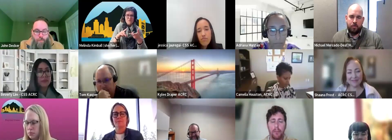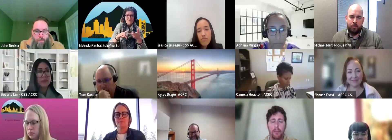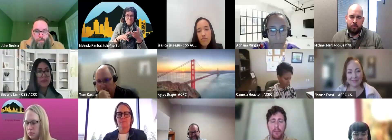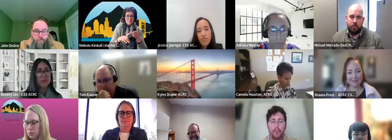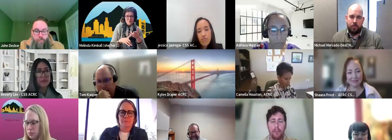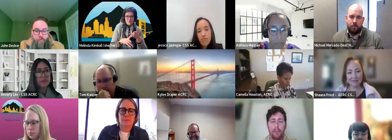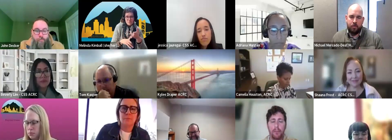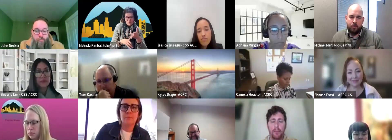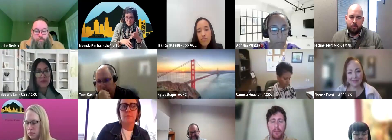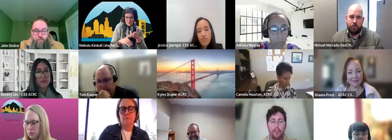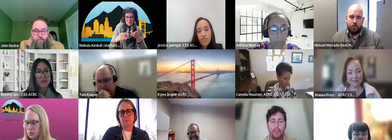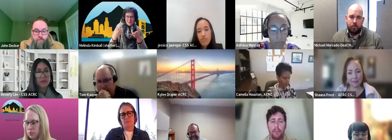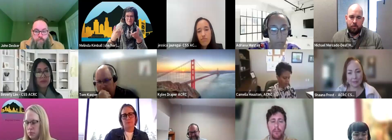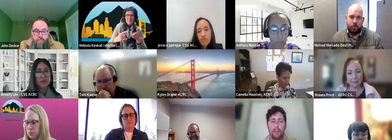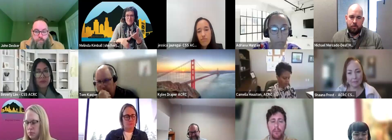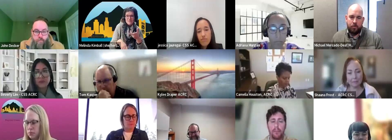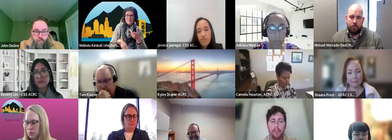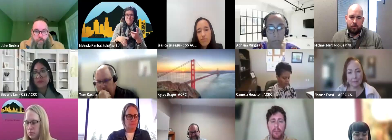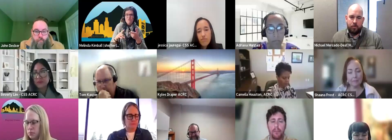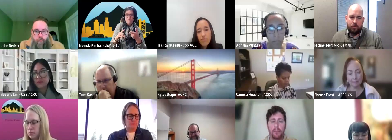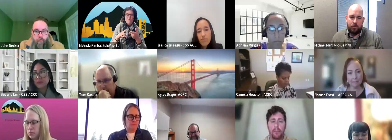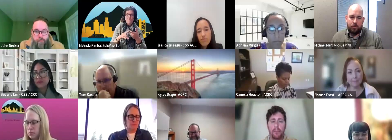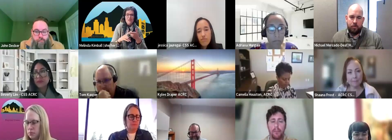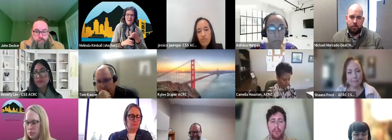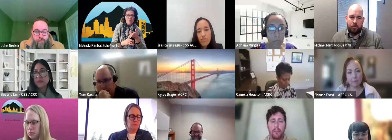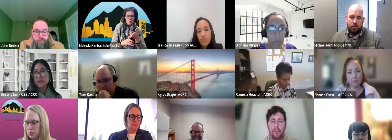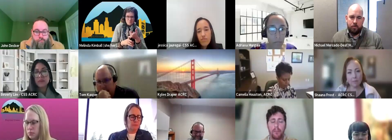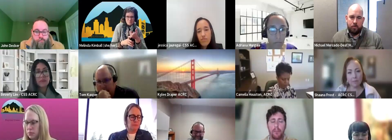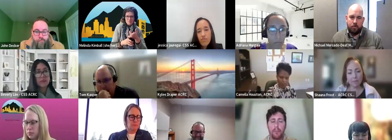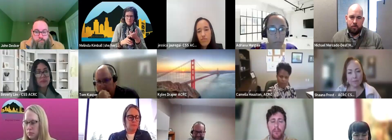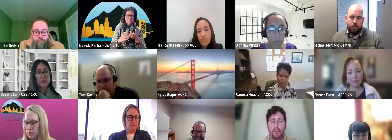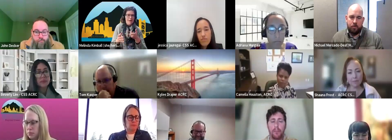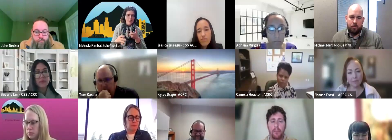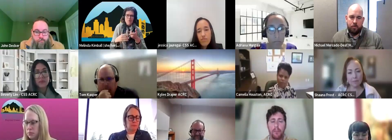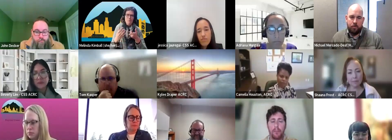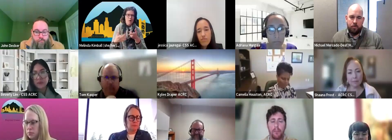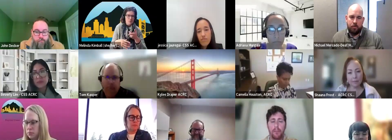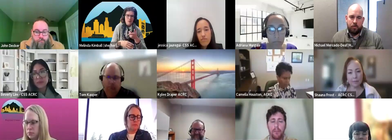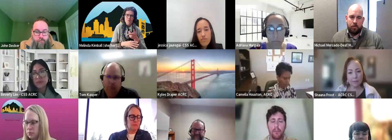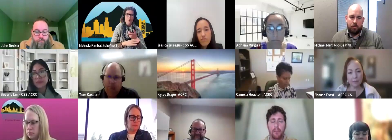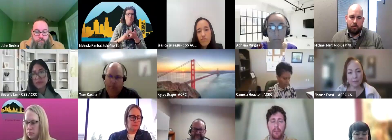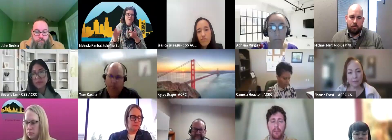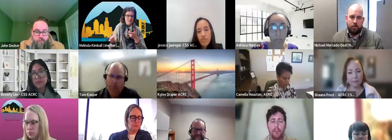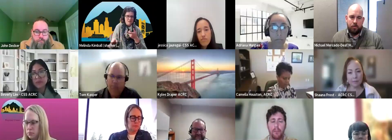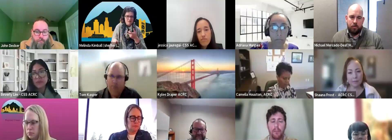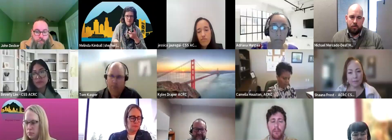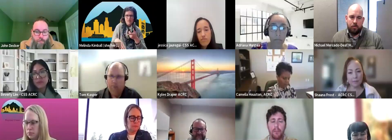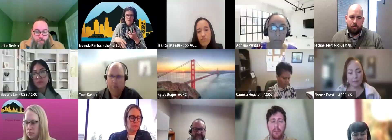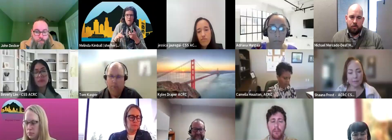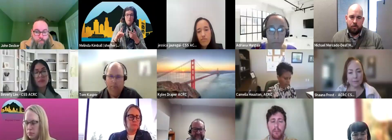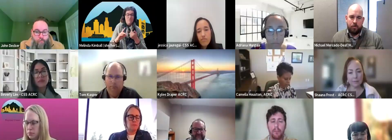We fingerspell people names of places. We fingerspell titles, nouns, proper nouns, all of that